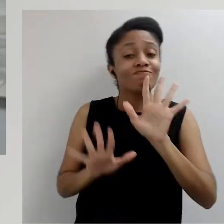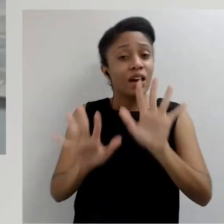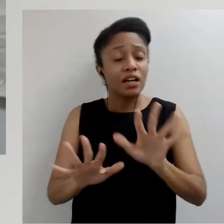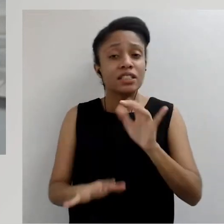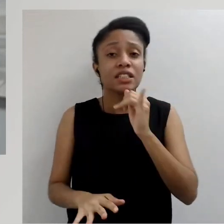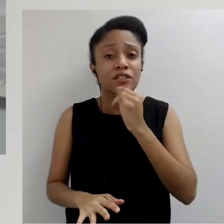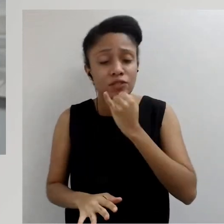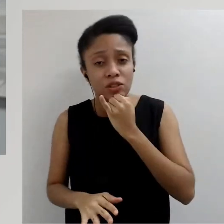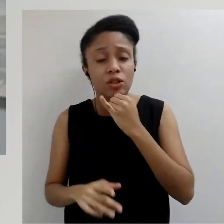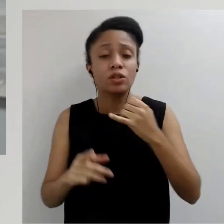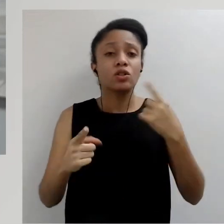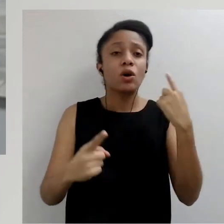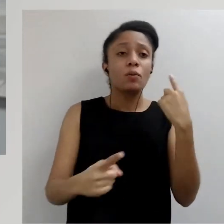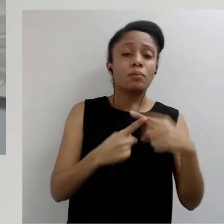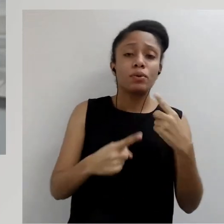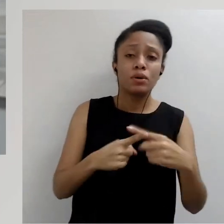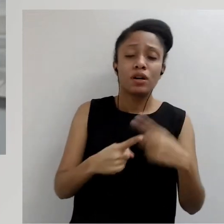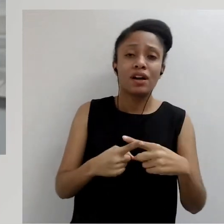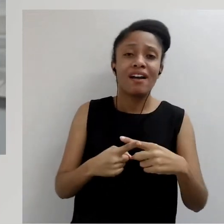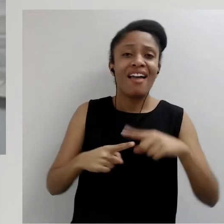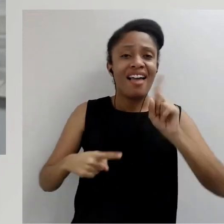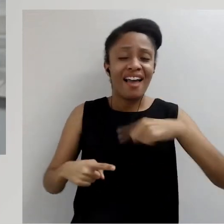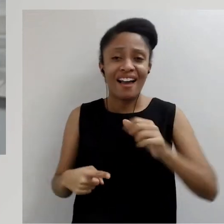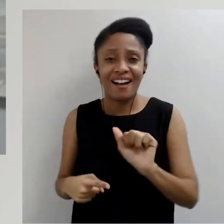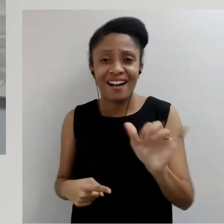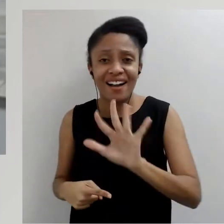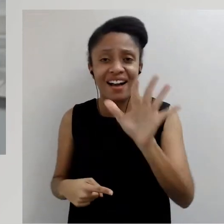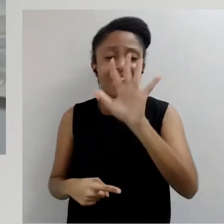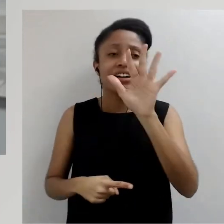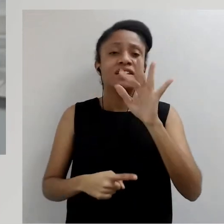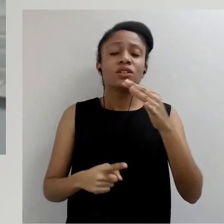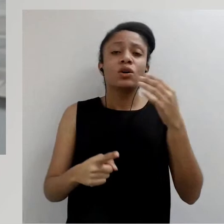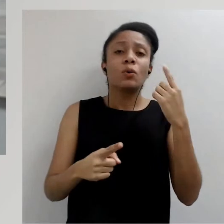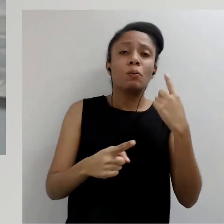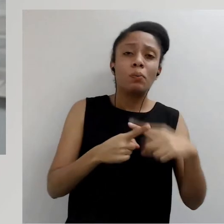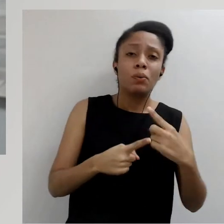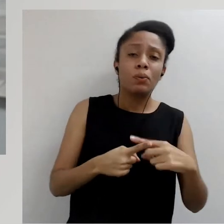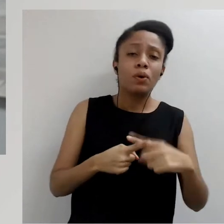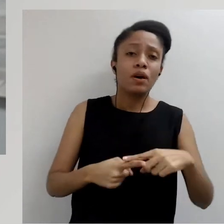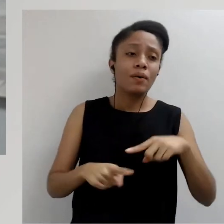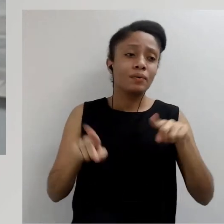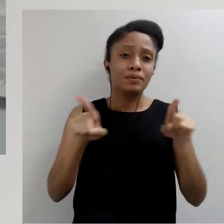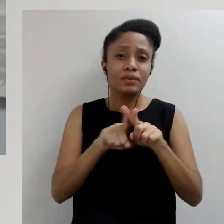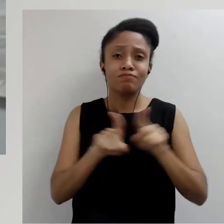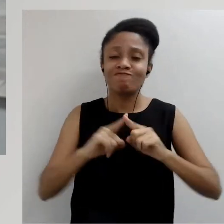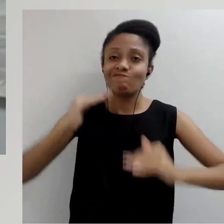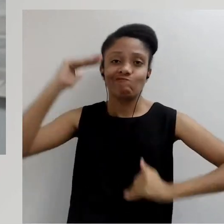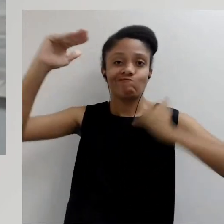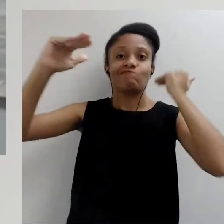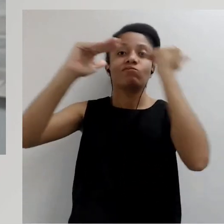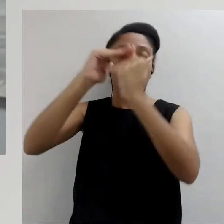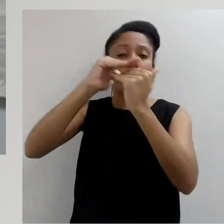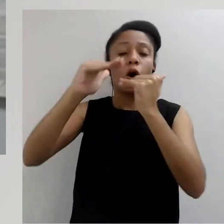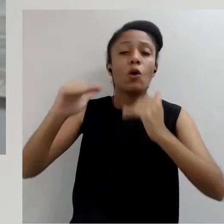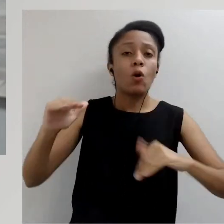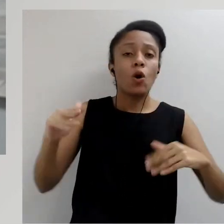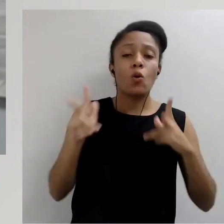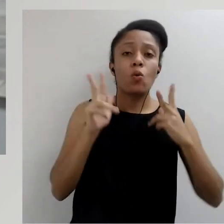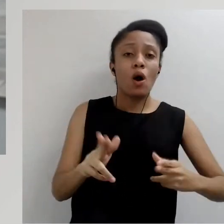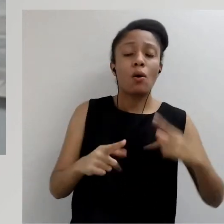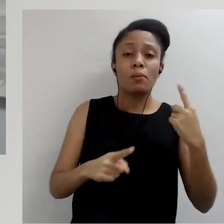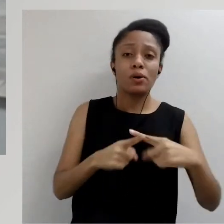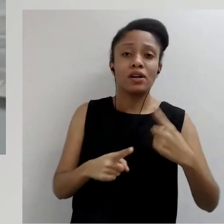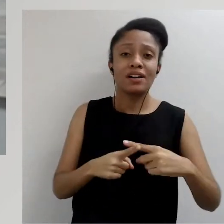a top of the line offset printing, but this is very costly. So for us to reach that, we need to have